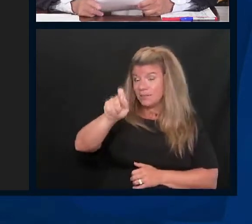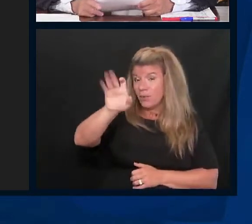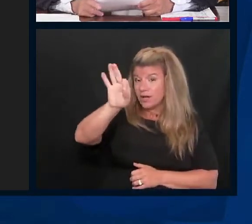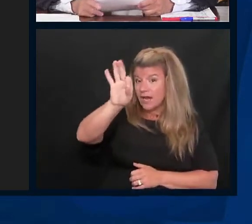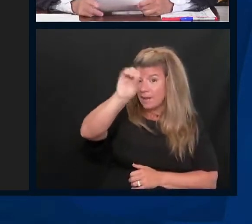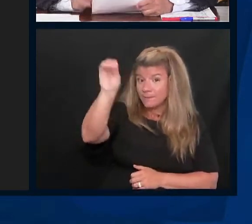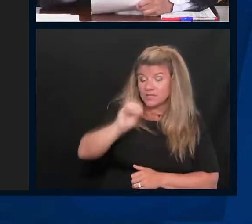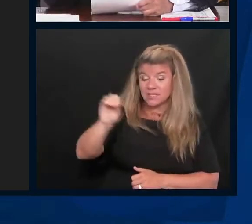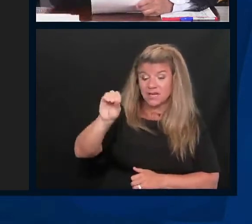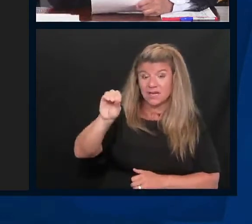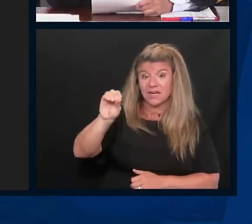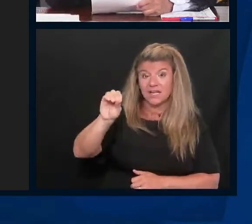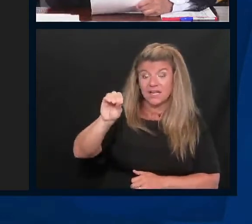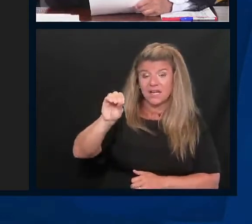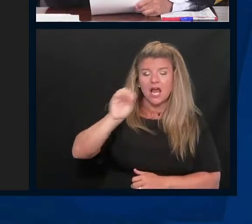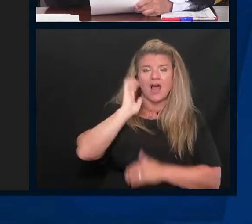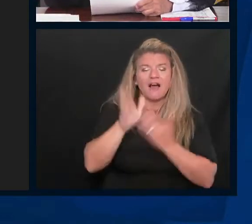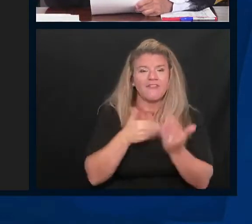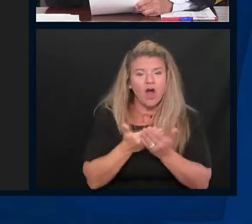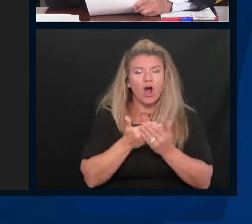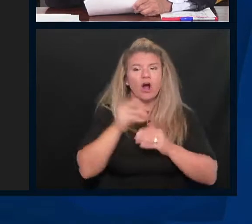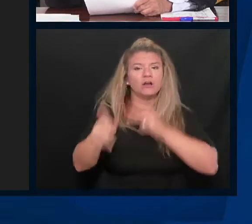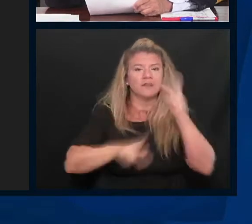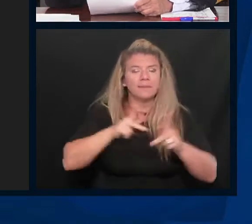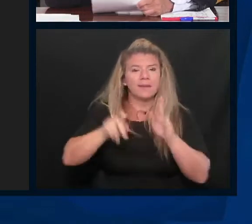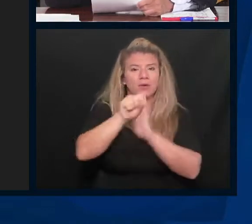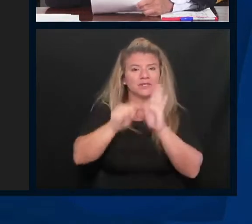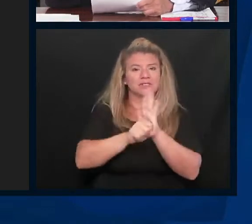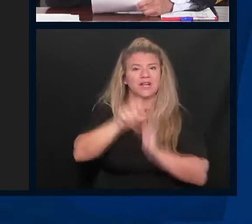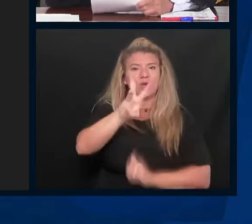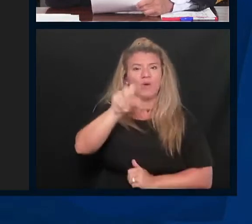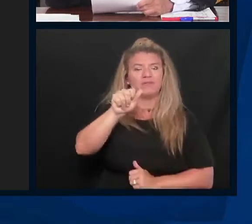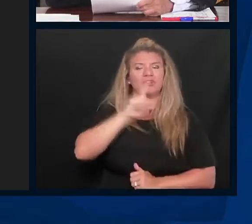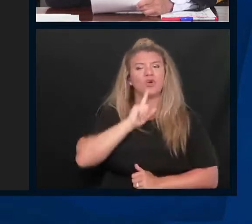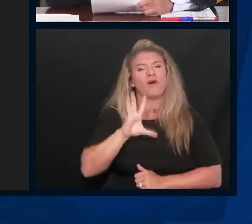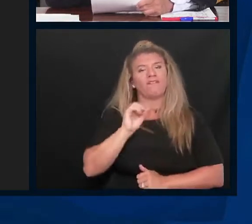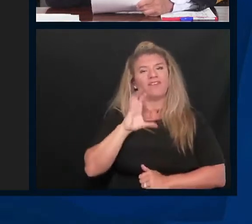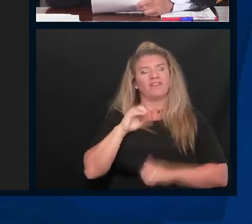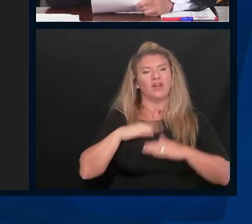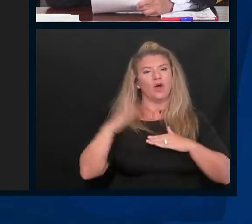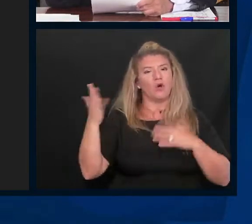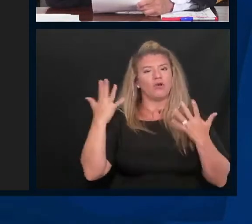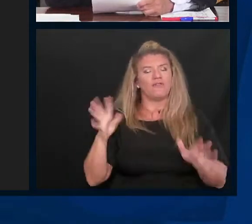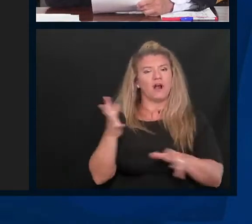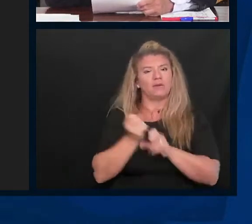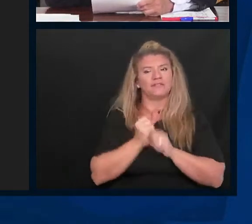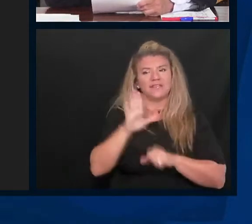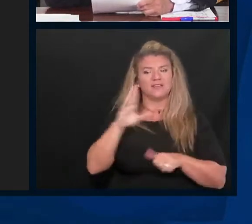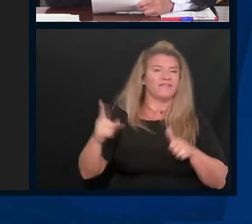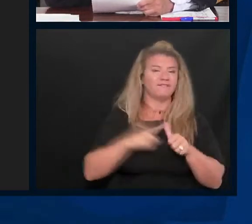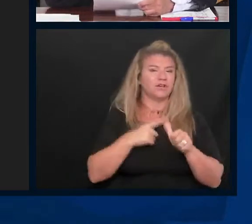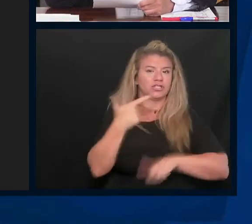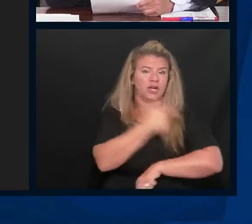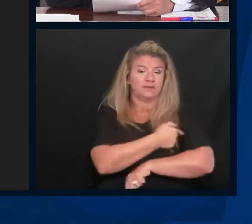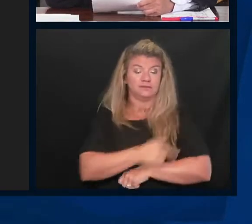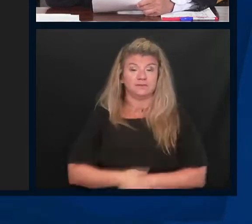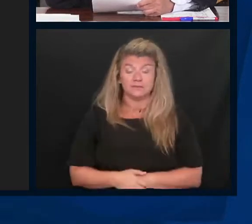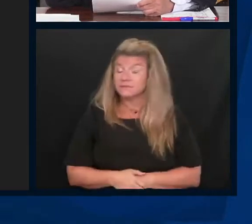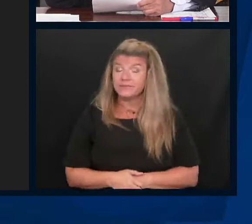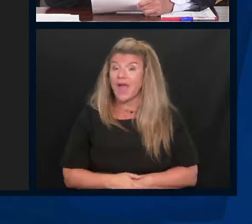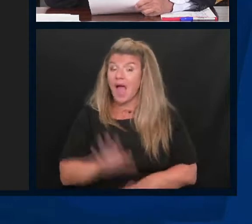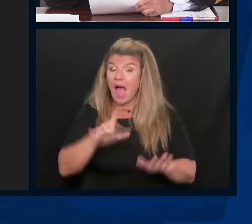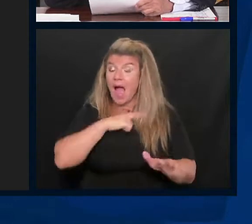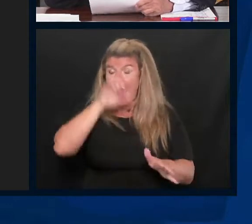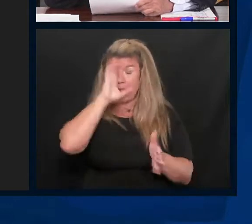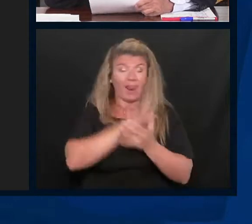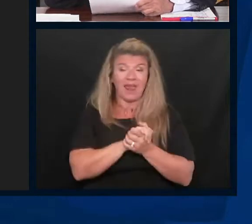76.9% of all people in the state of West Virginia that are 50 and older that have received their first shot. Now, I believe with all